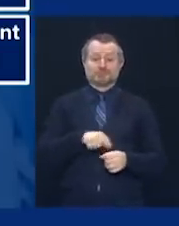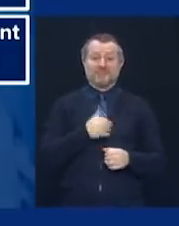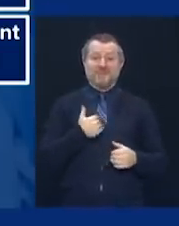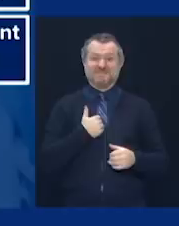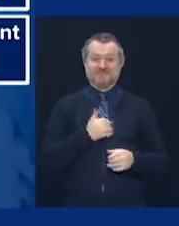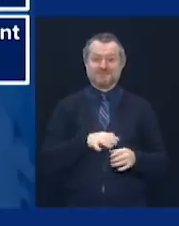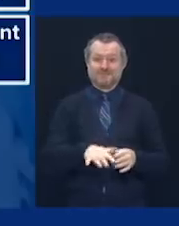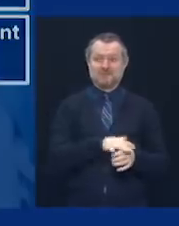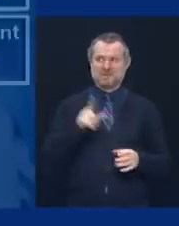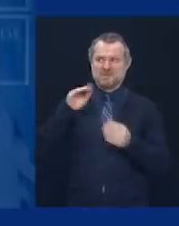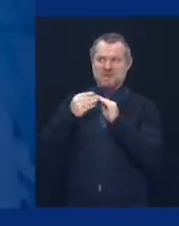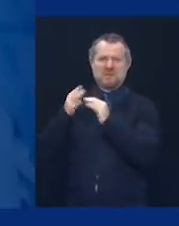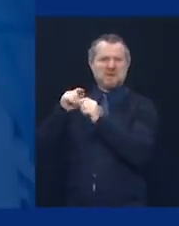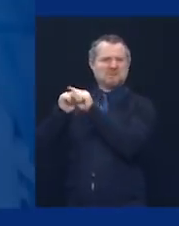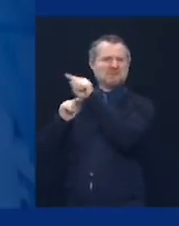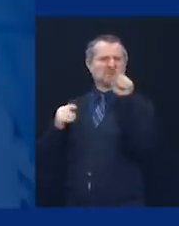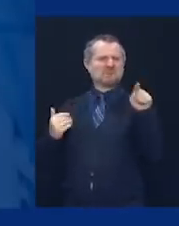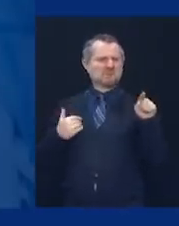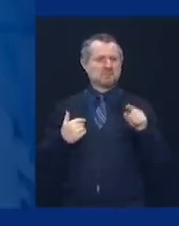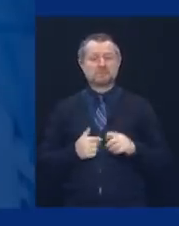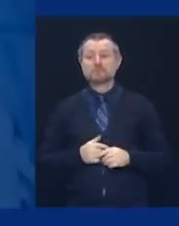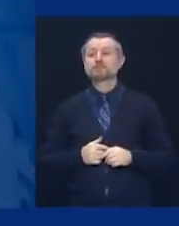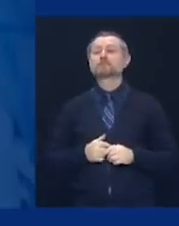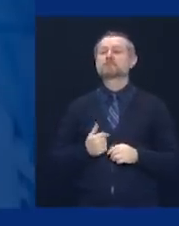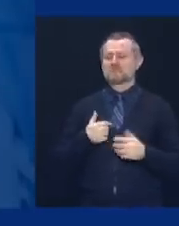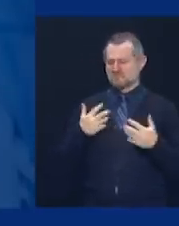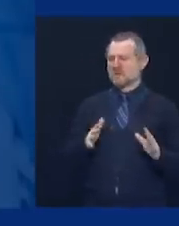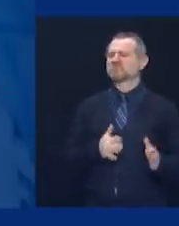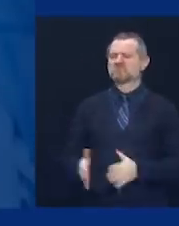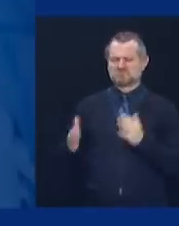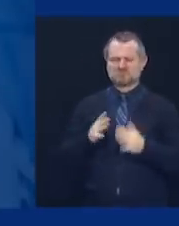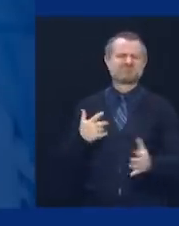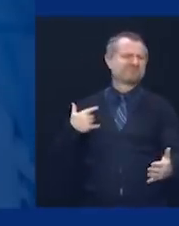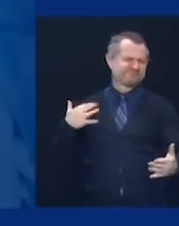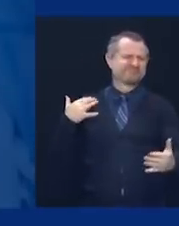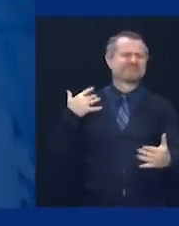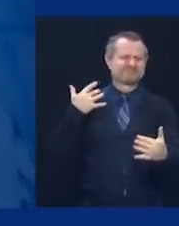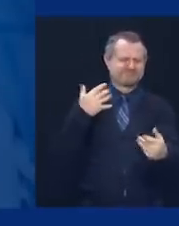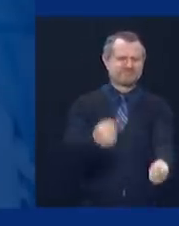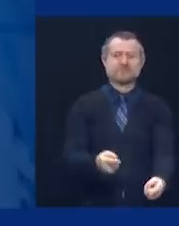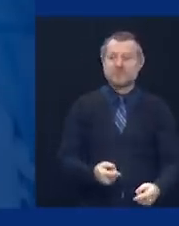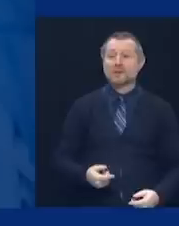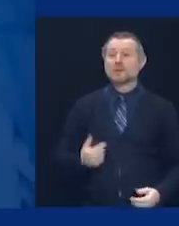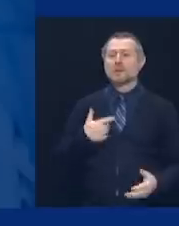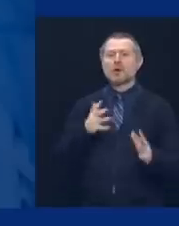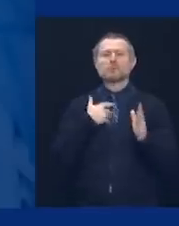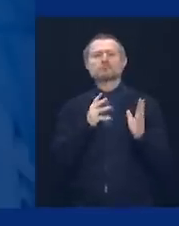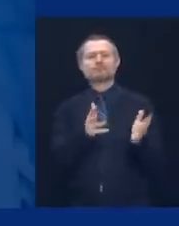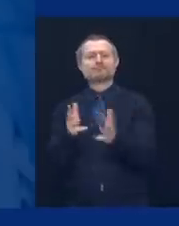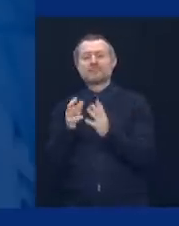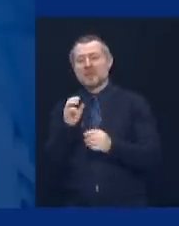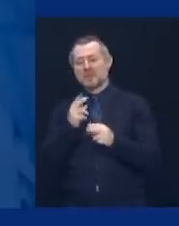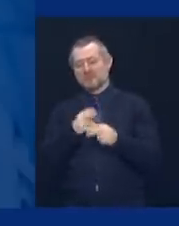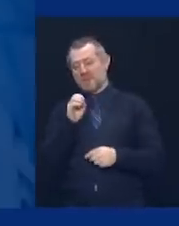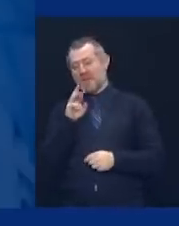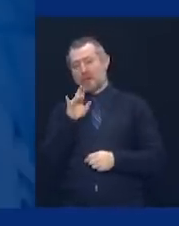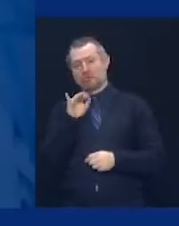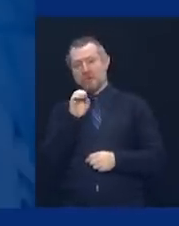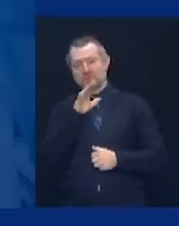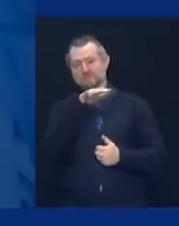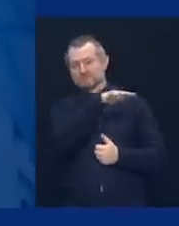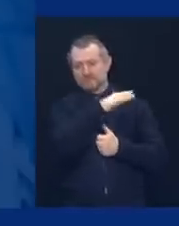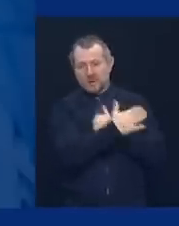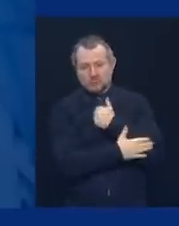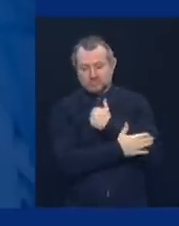that's all been in the works. We spoke to Erie County